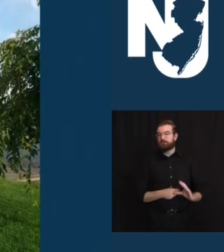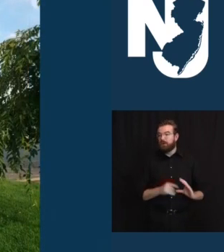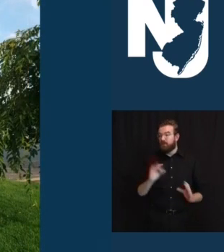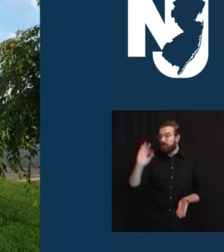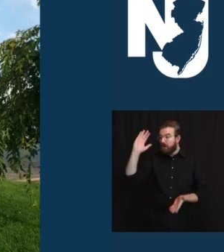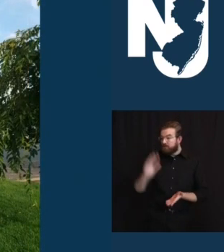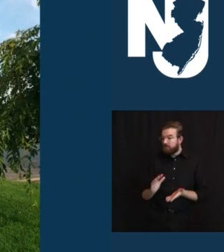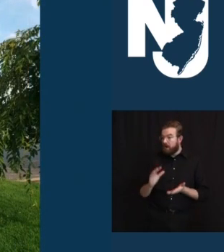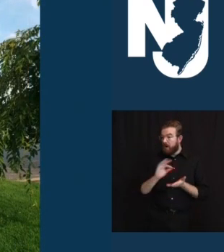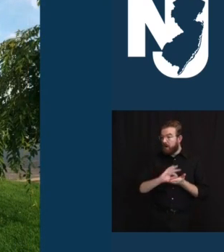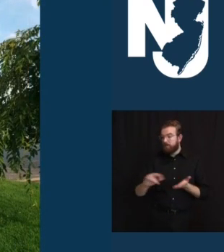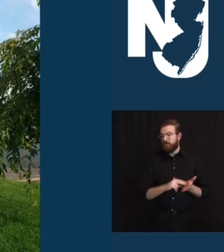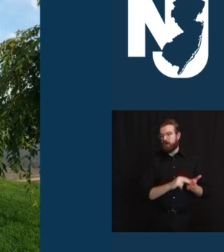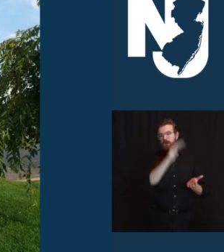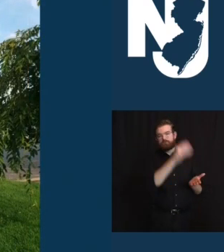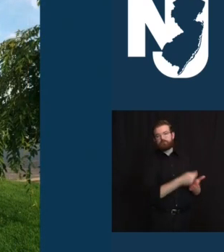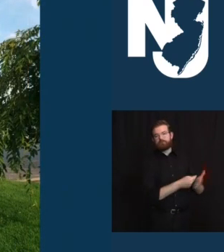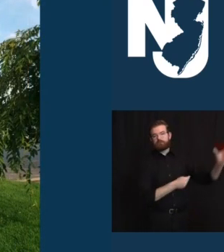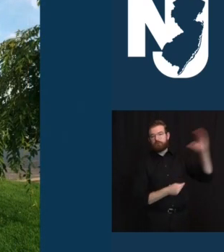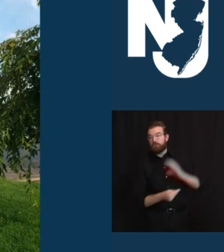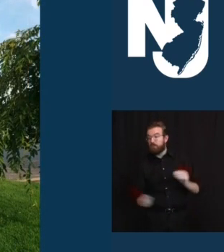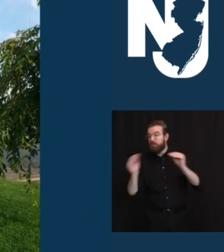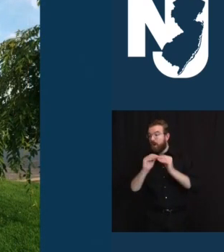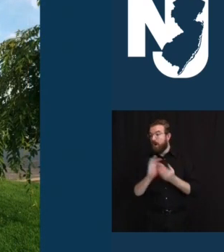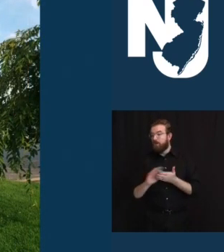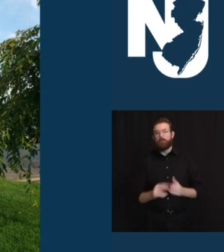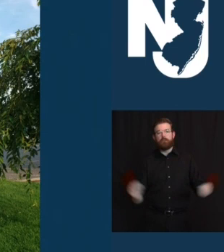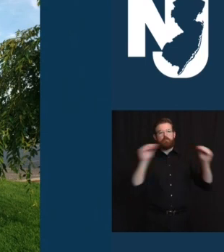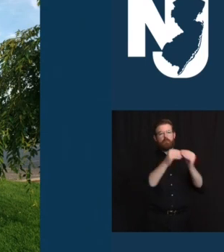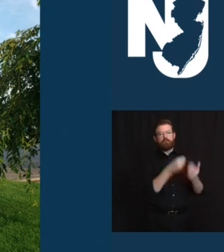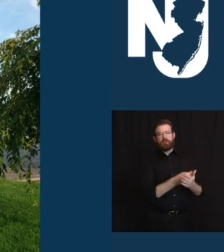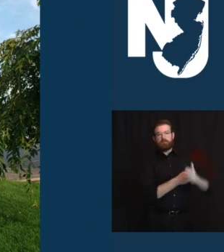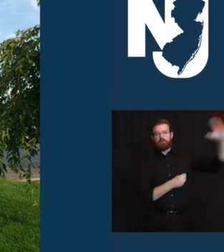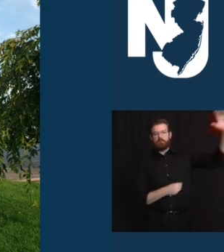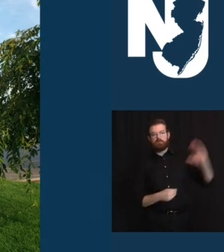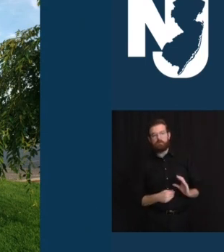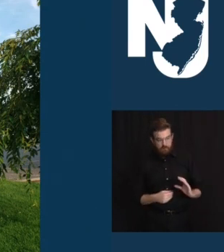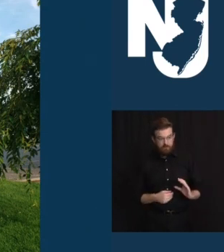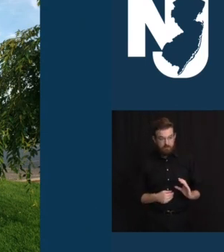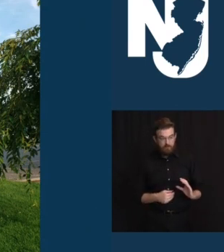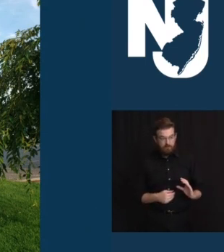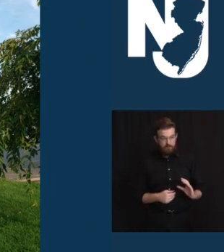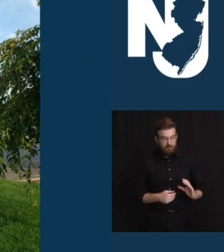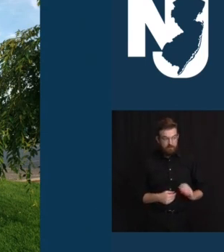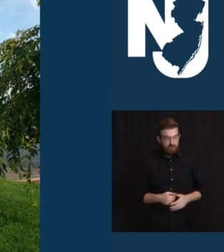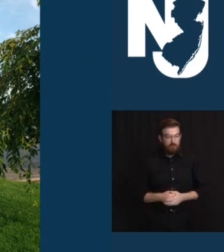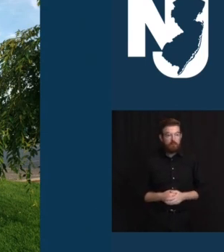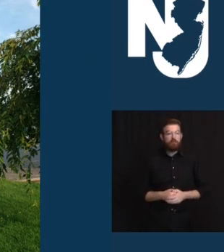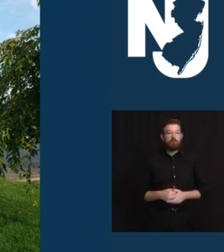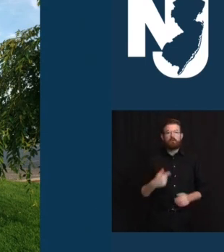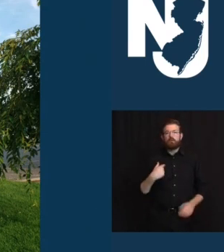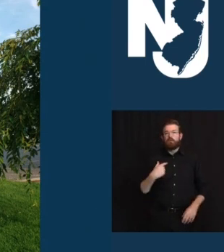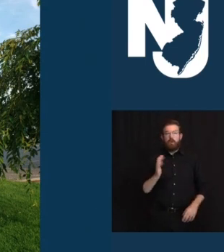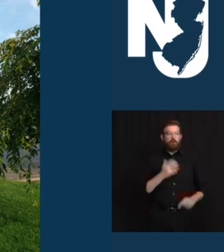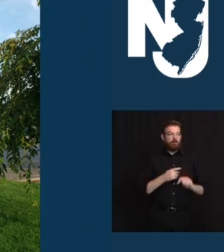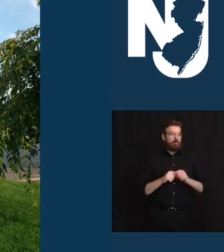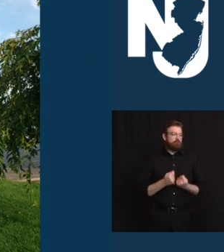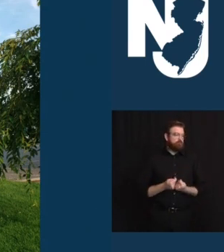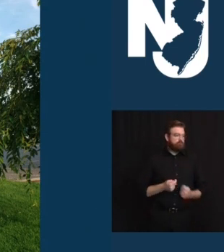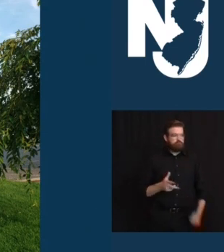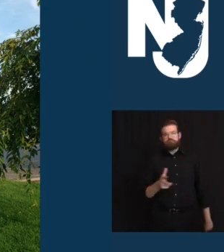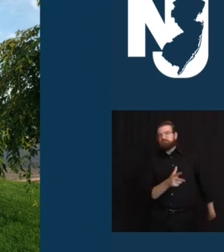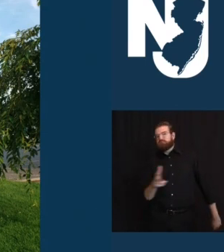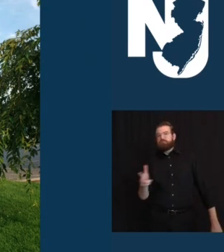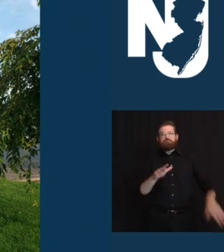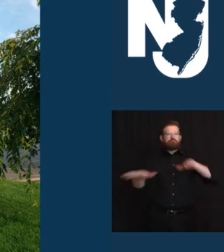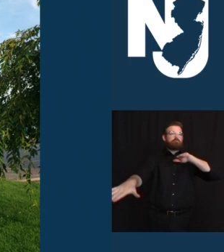working its way across New Jersey to make sure everyone knows about their civic duty to respond. For example, as you can see, last week our team was